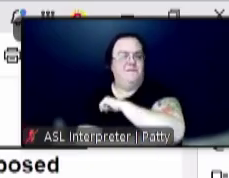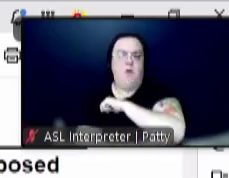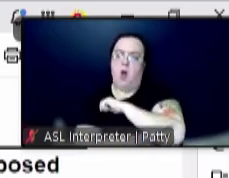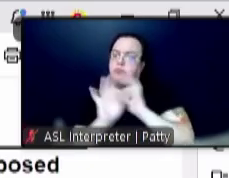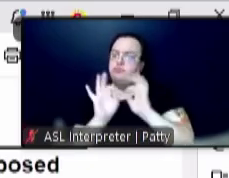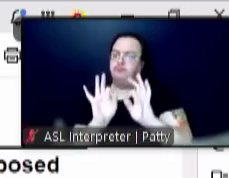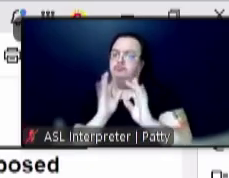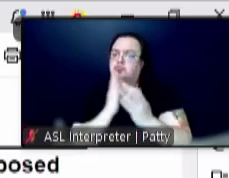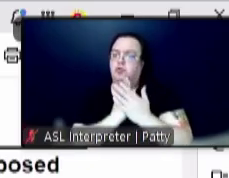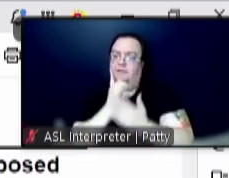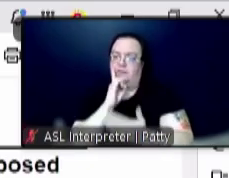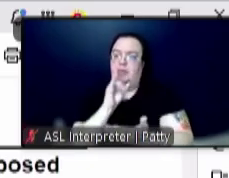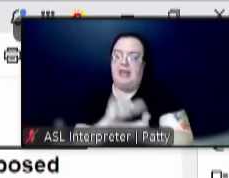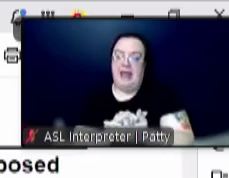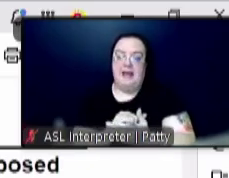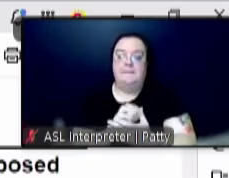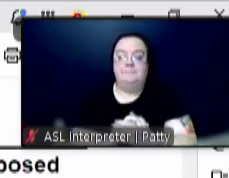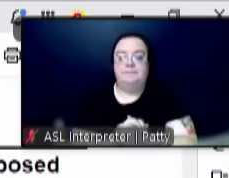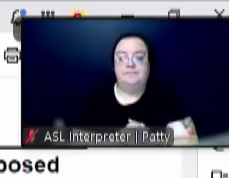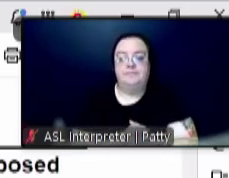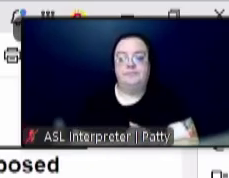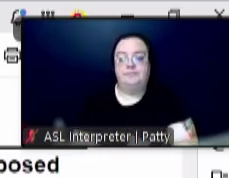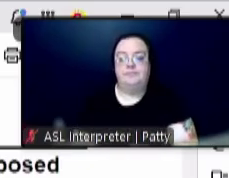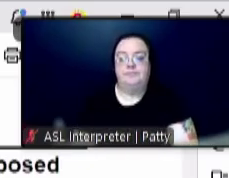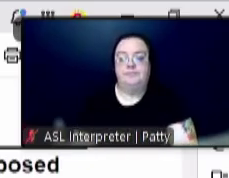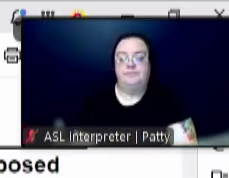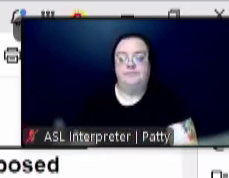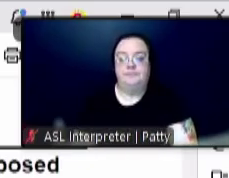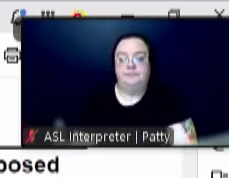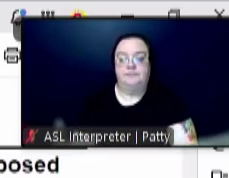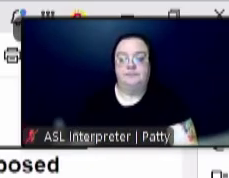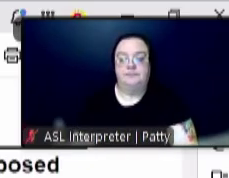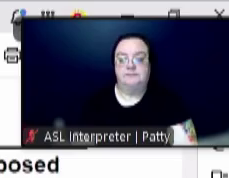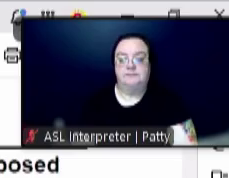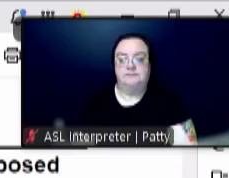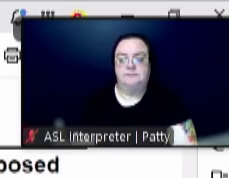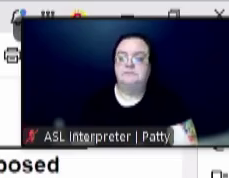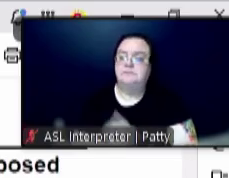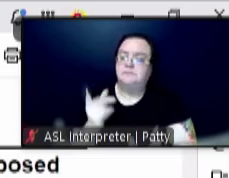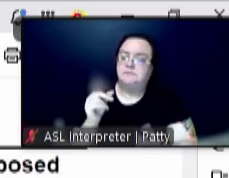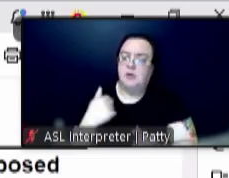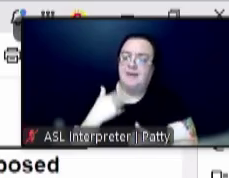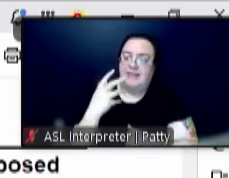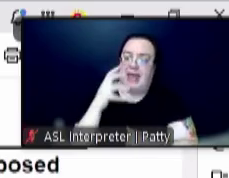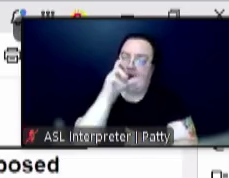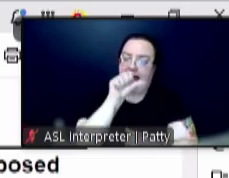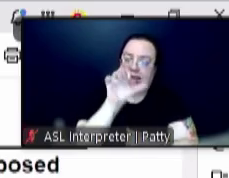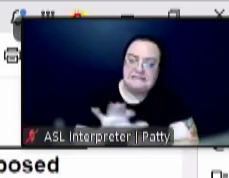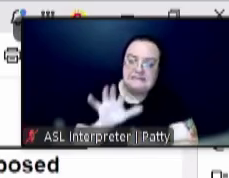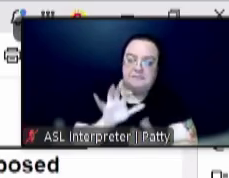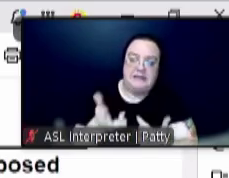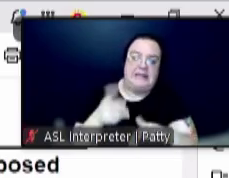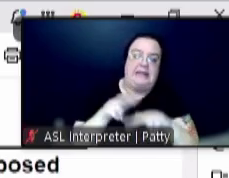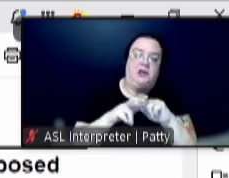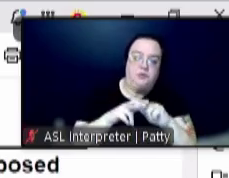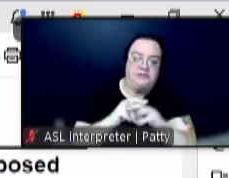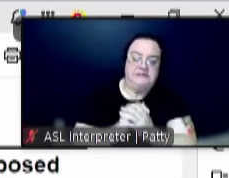Yeah. So you can do an estimated for the following year, what the increase or decrease that would play possibly. Yeah, we sure